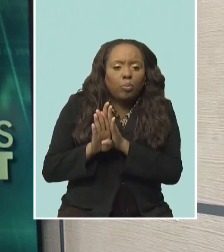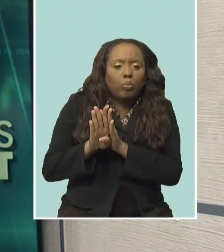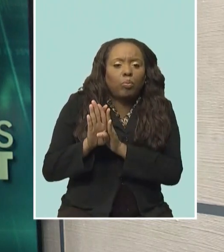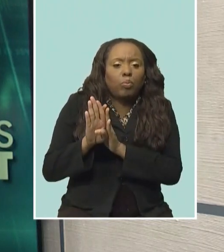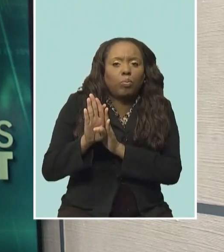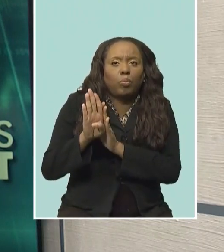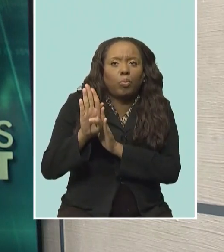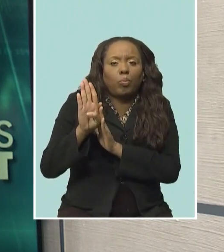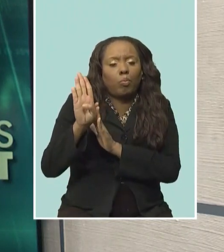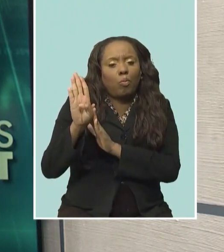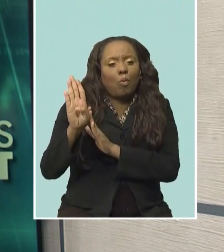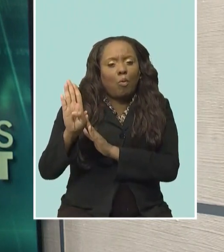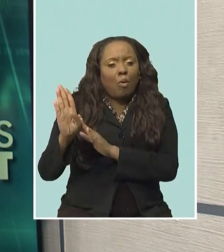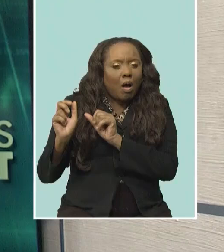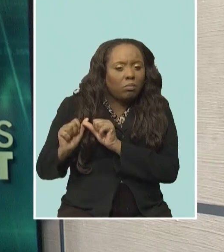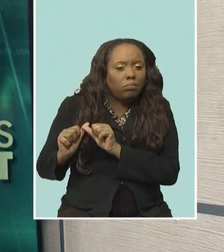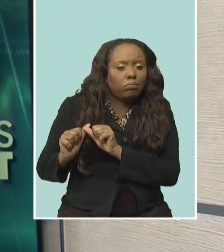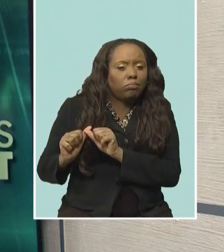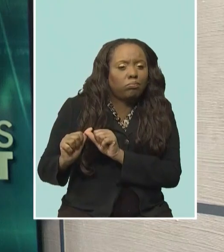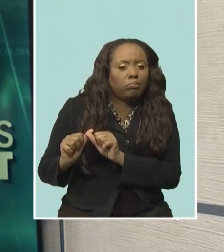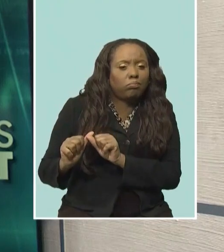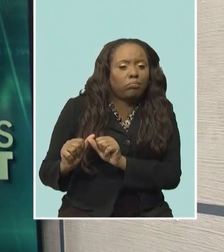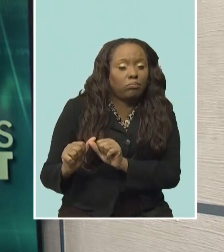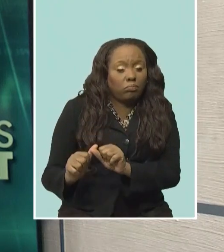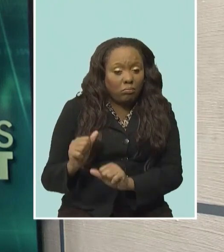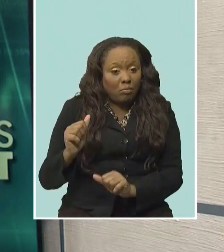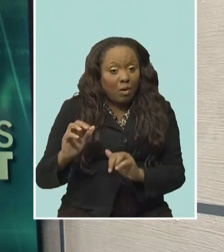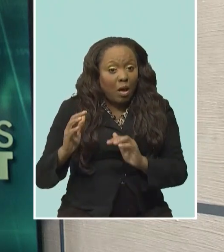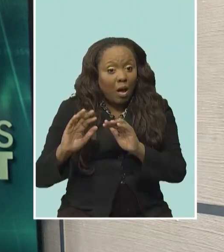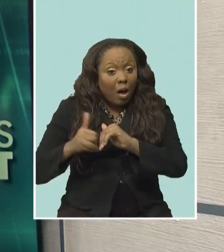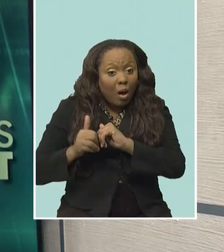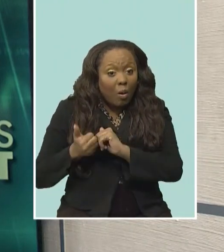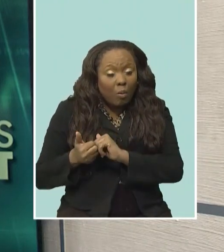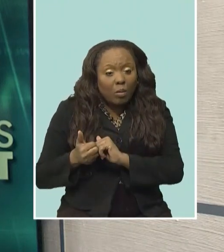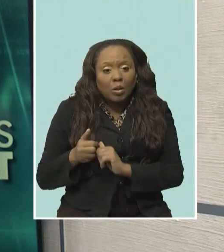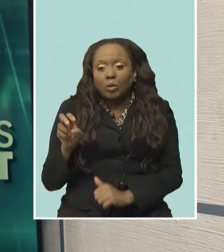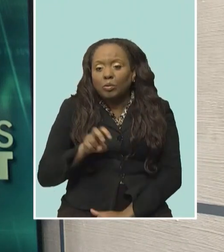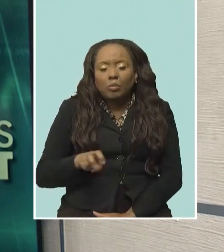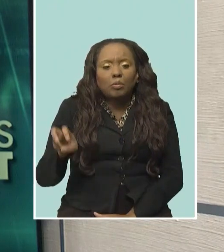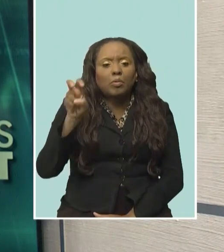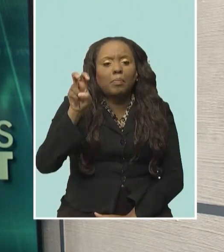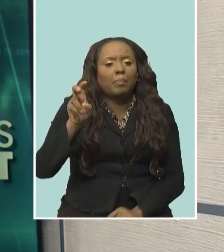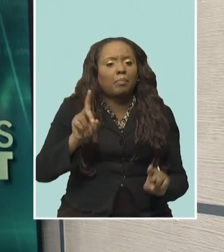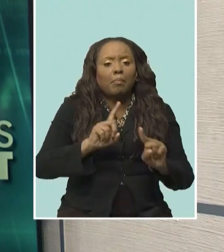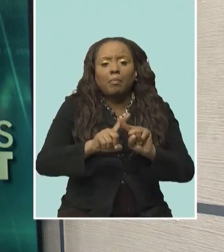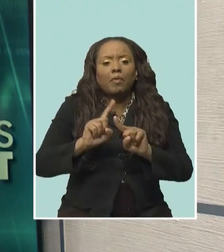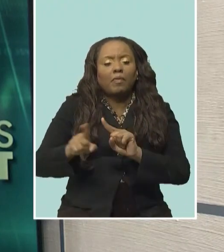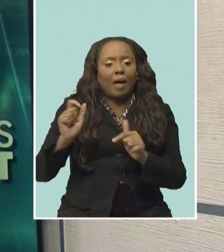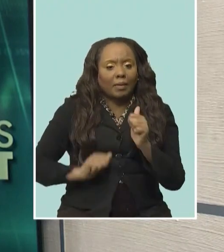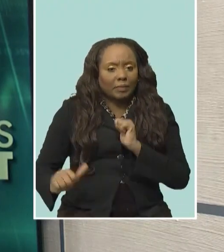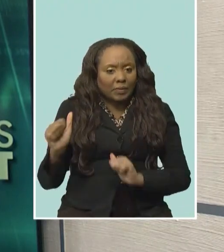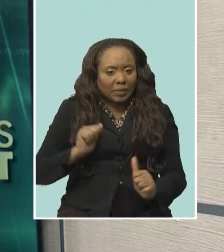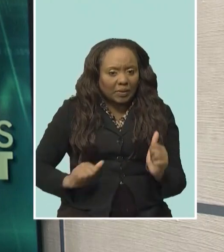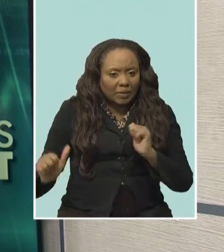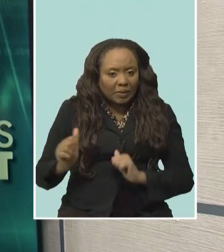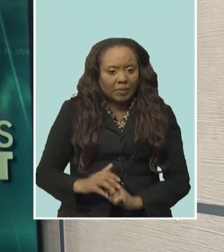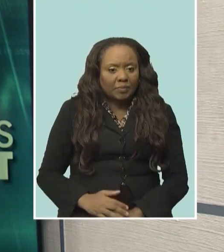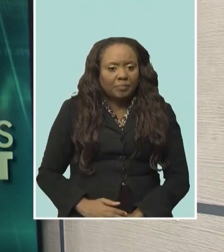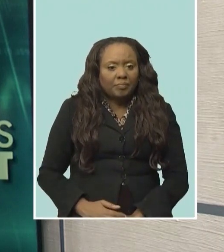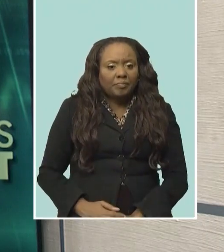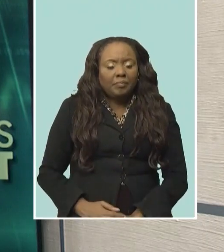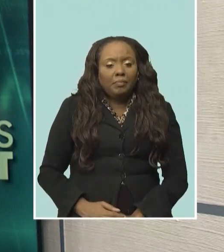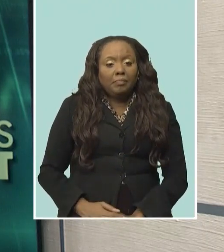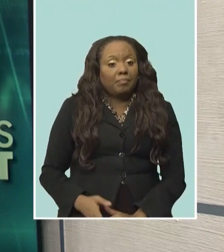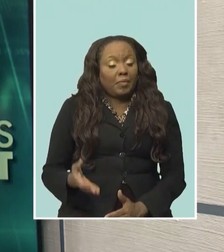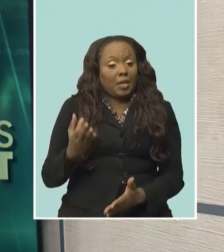expanding in 2023, underpinned by an ongoing rebound in tourism and related activities. It notes the country's fiscal balance